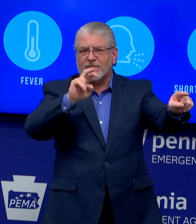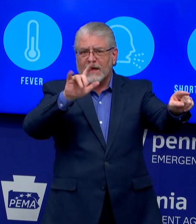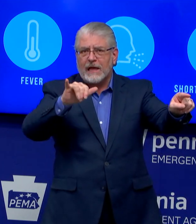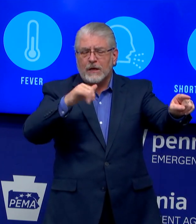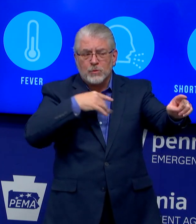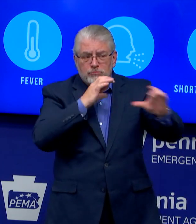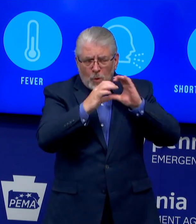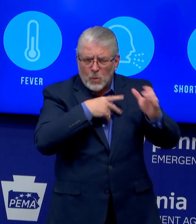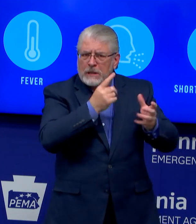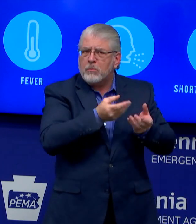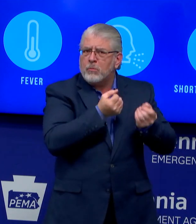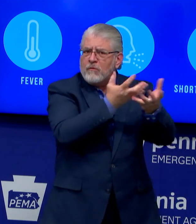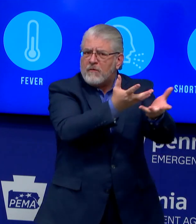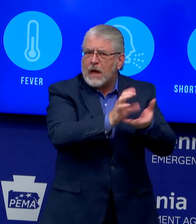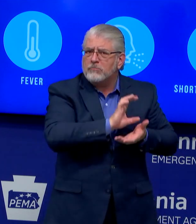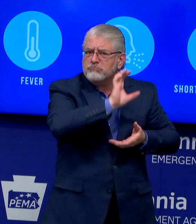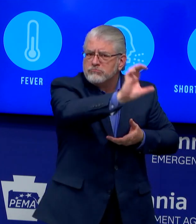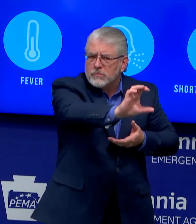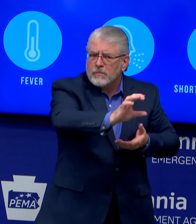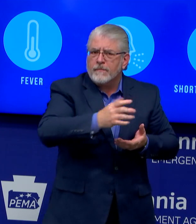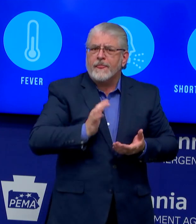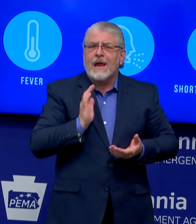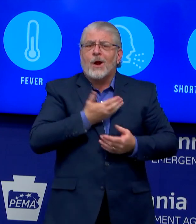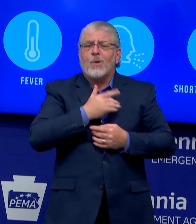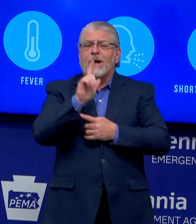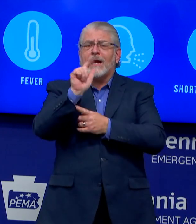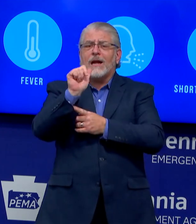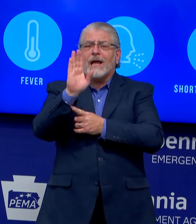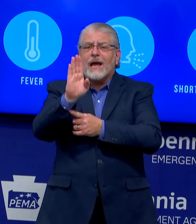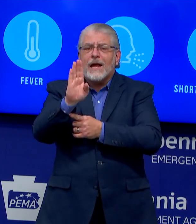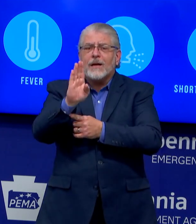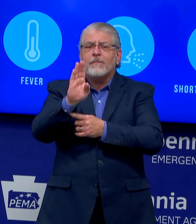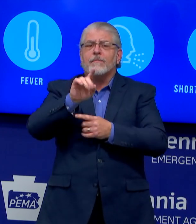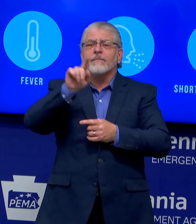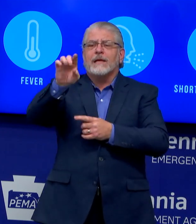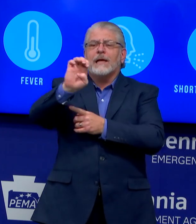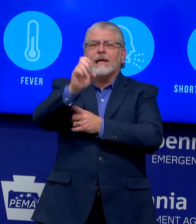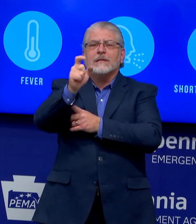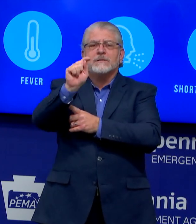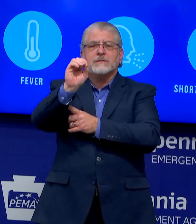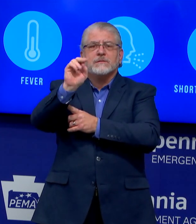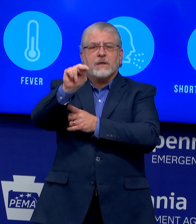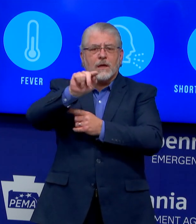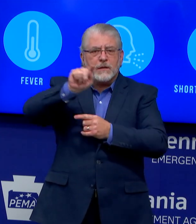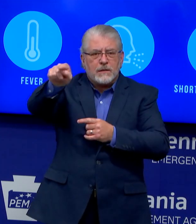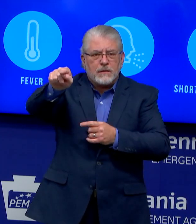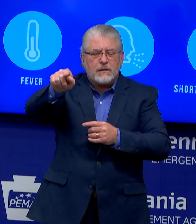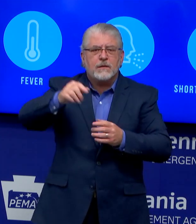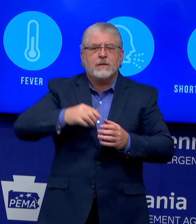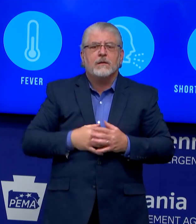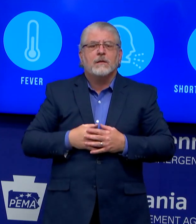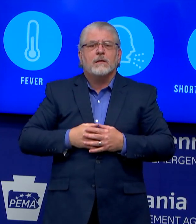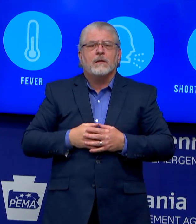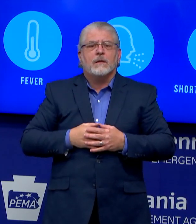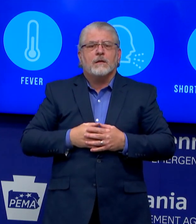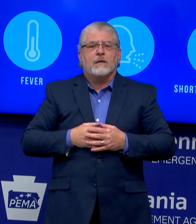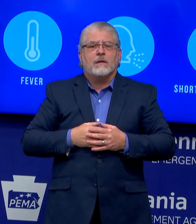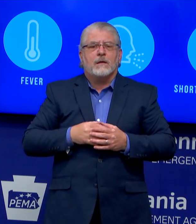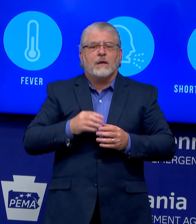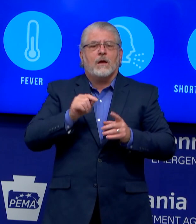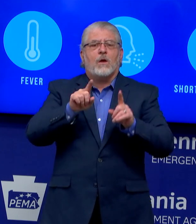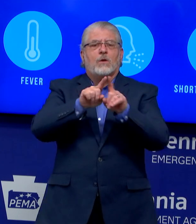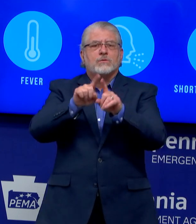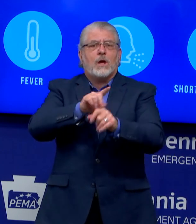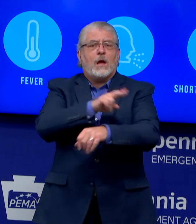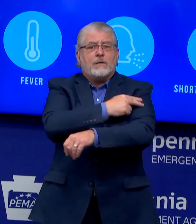the Pennsylvania Health Department in Exton, through laboratories at hospitals and health systems, and then also with